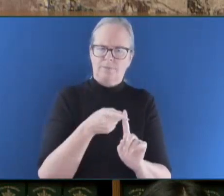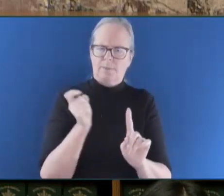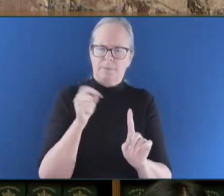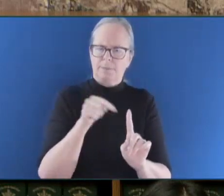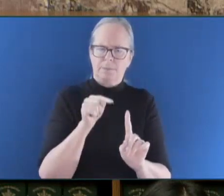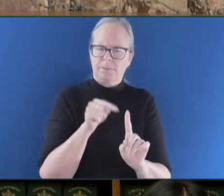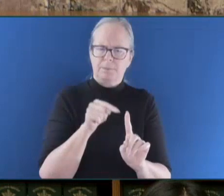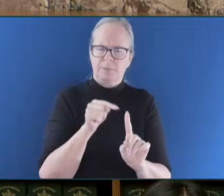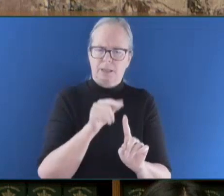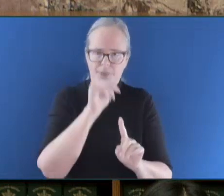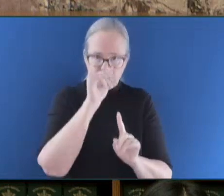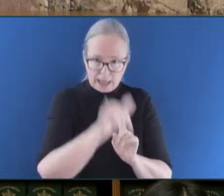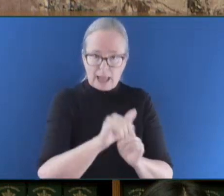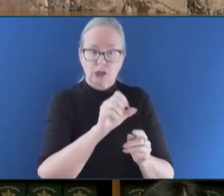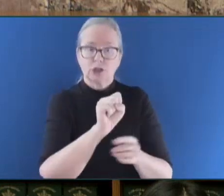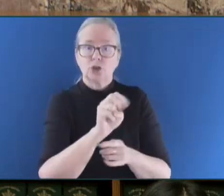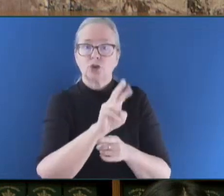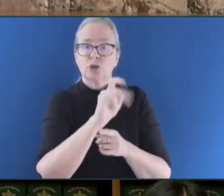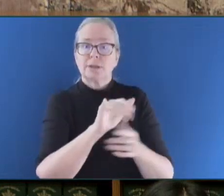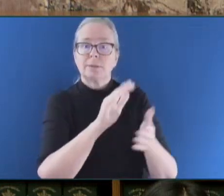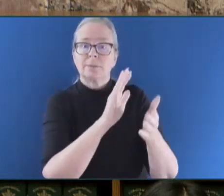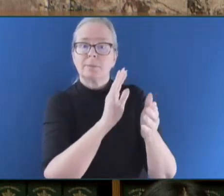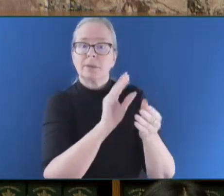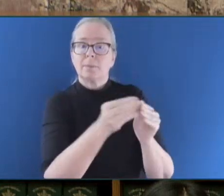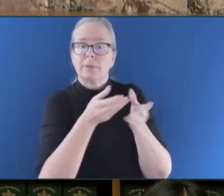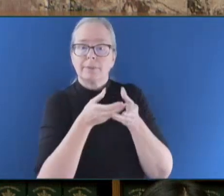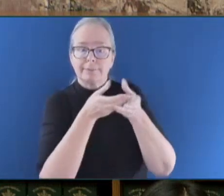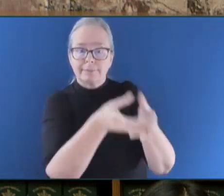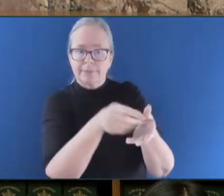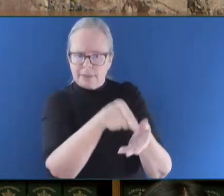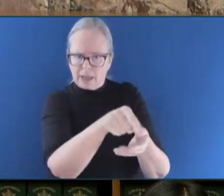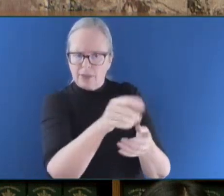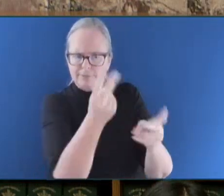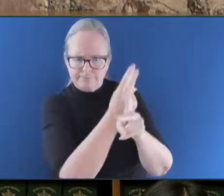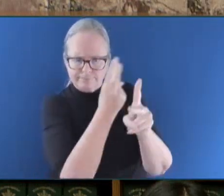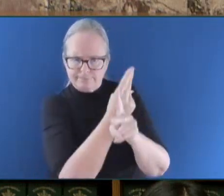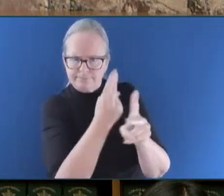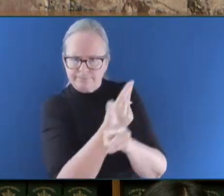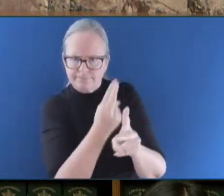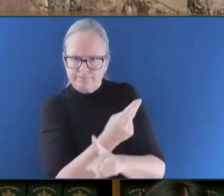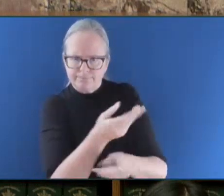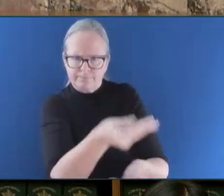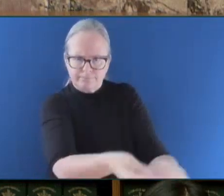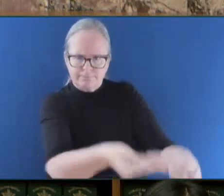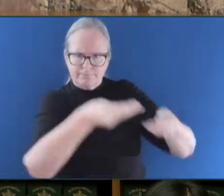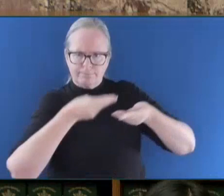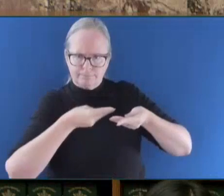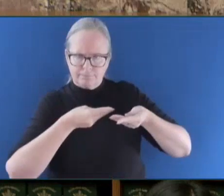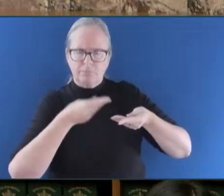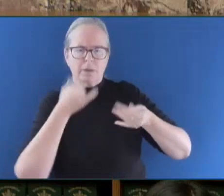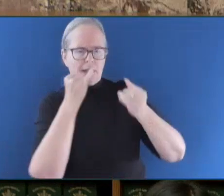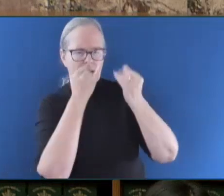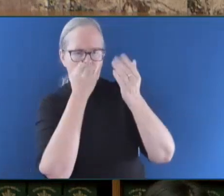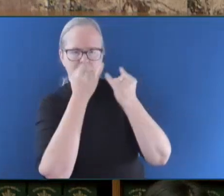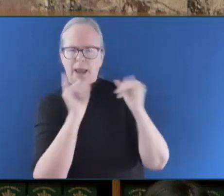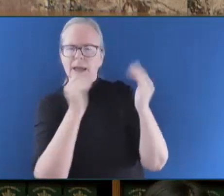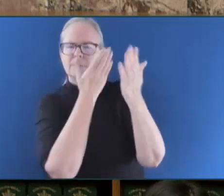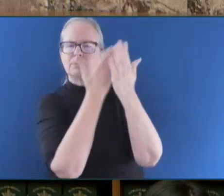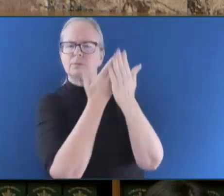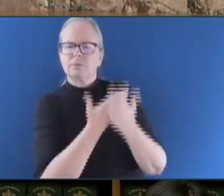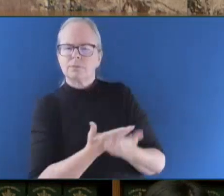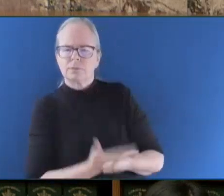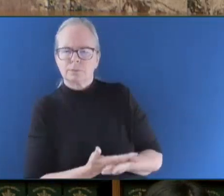verified independently that that was that the $30 million a year, and that's how we came up with